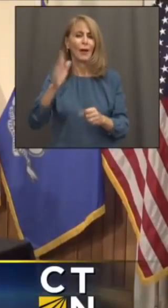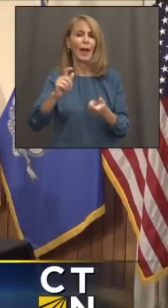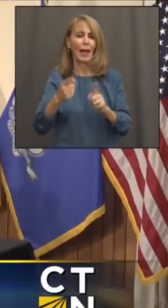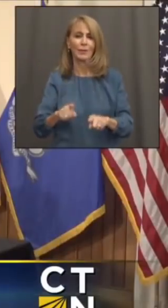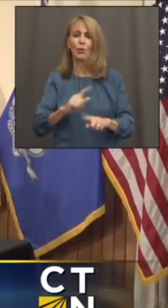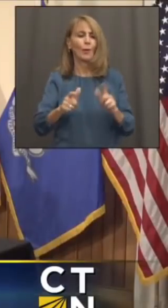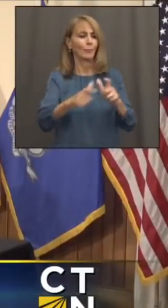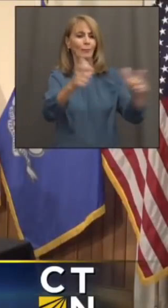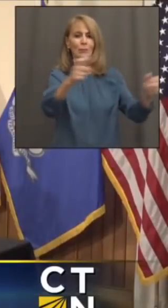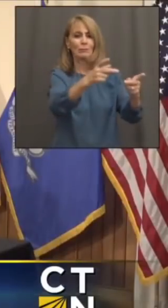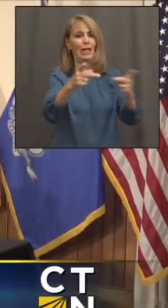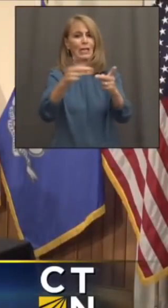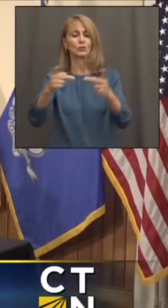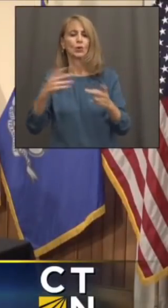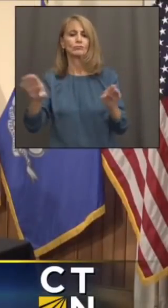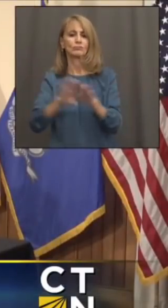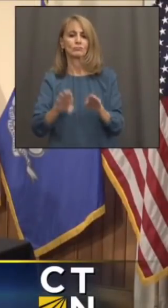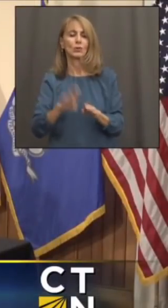Thank you.